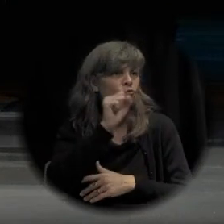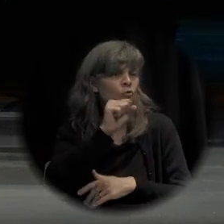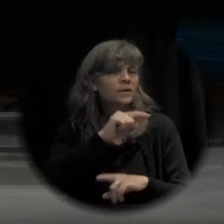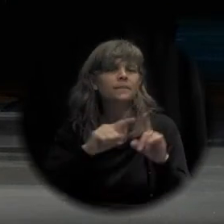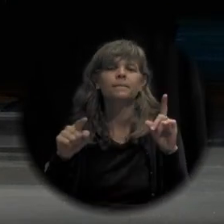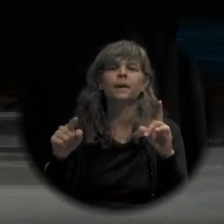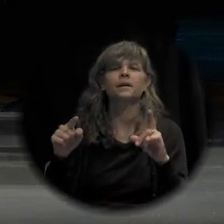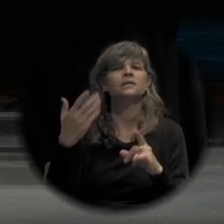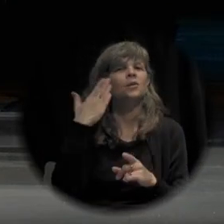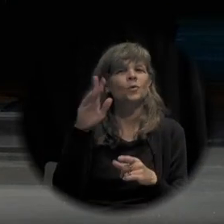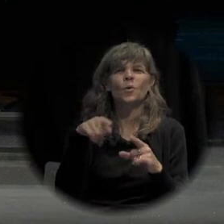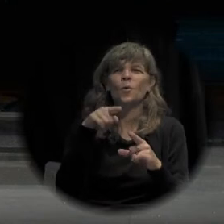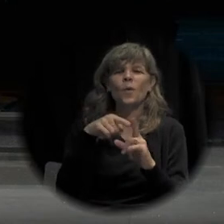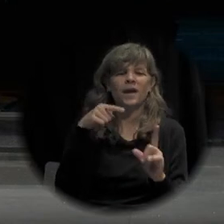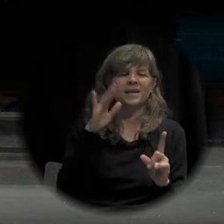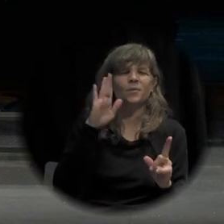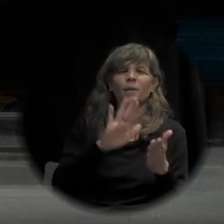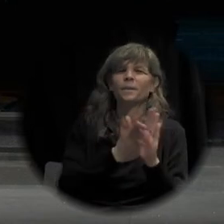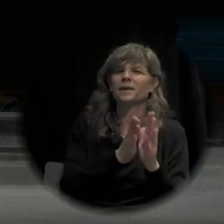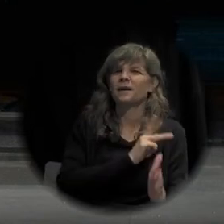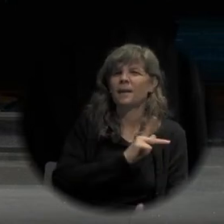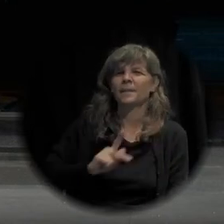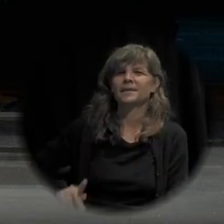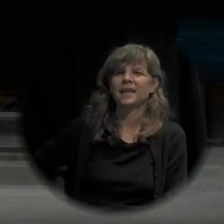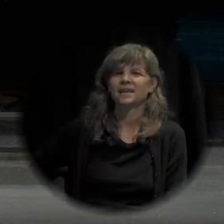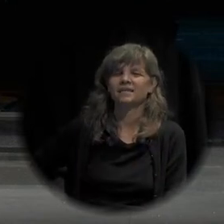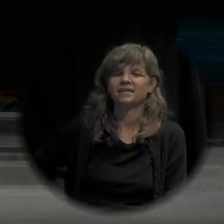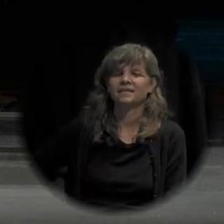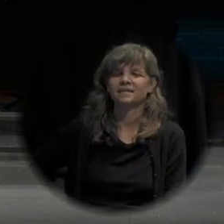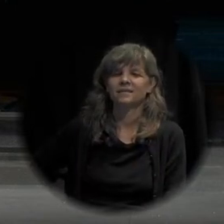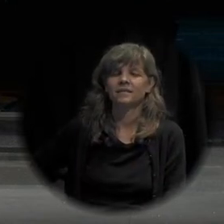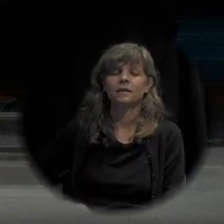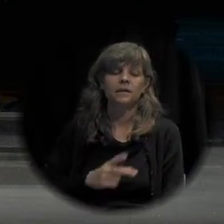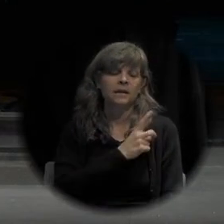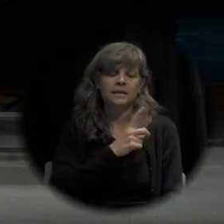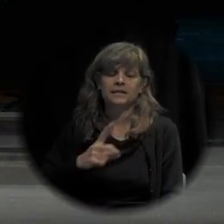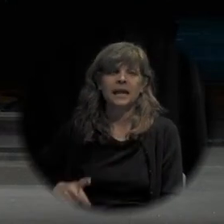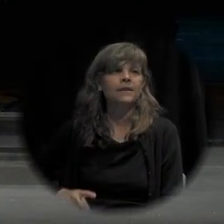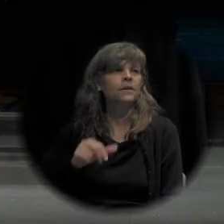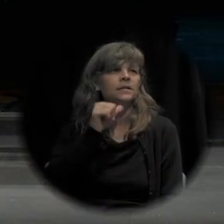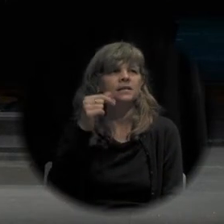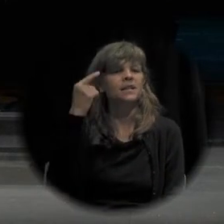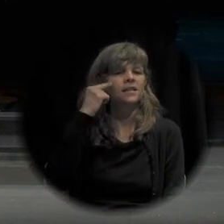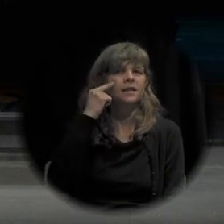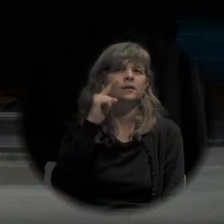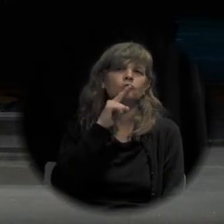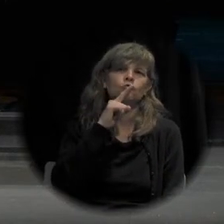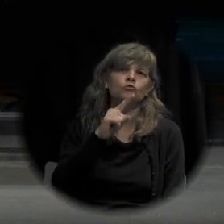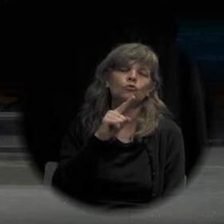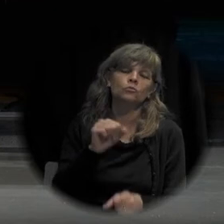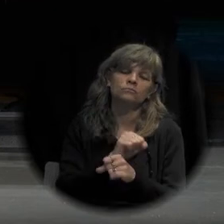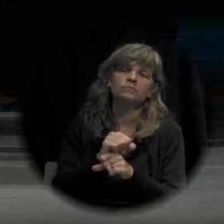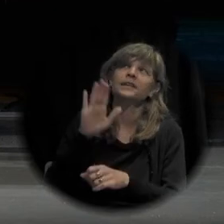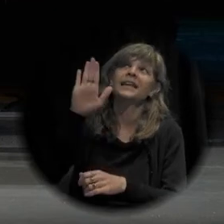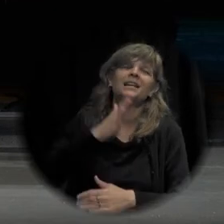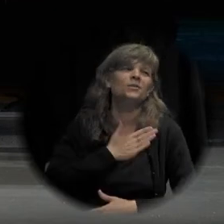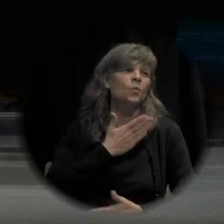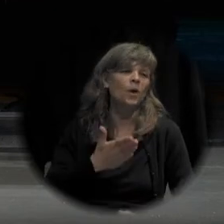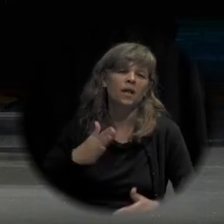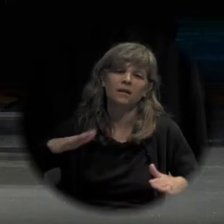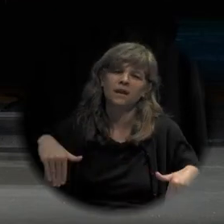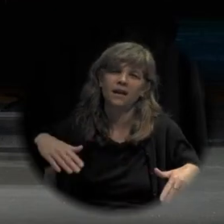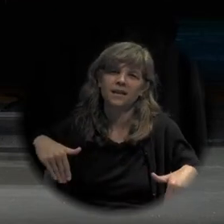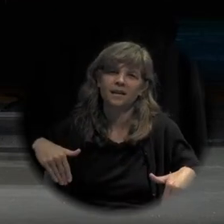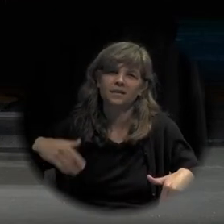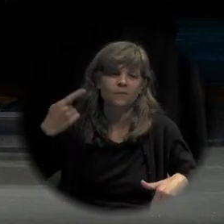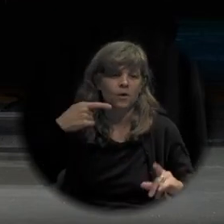what we do know is David doesn't see this as genuinely God's will, and I think there's some good reasons for it. But I'd